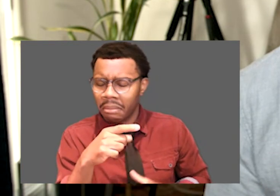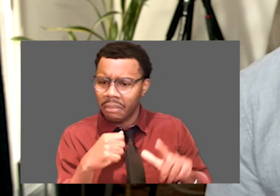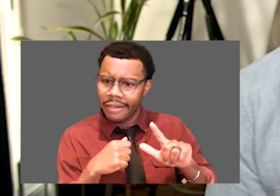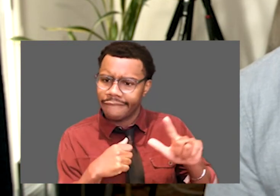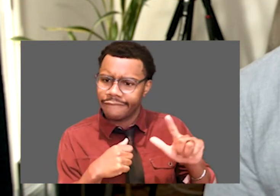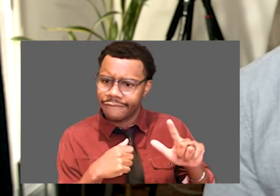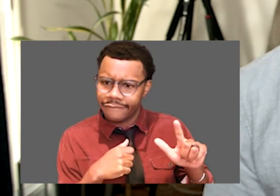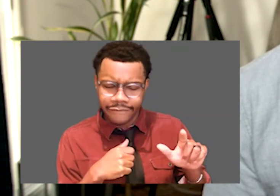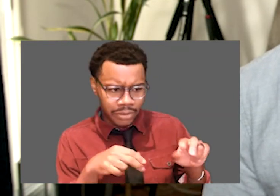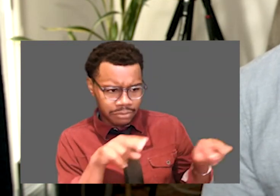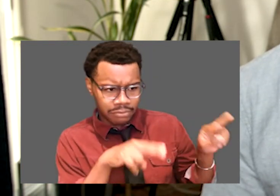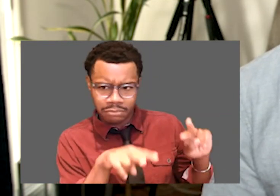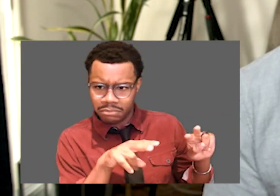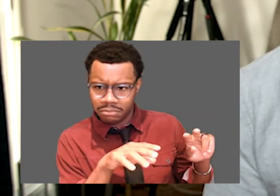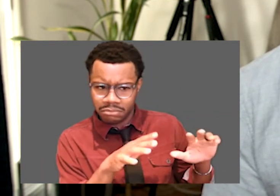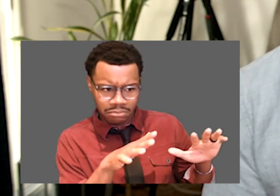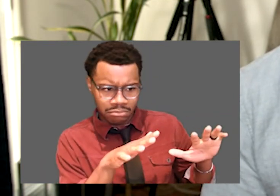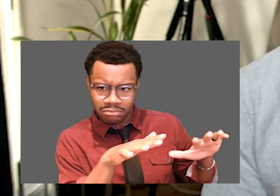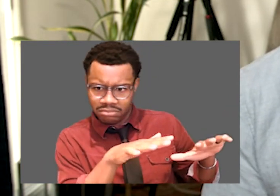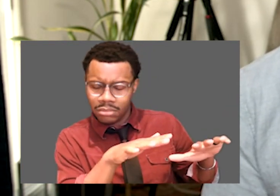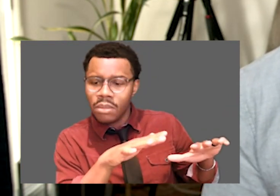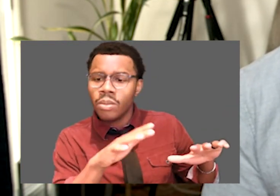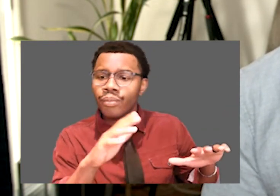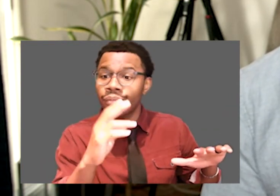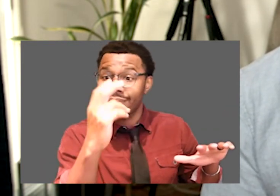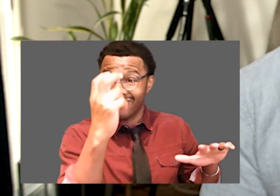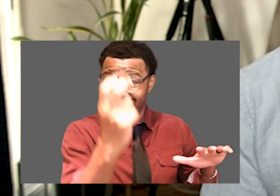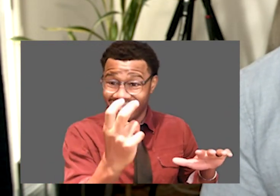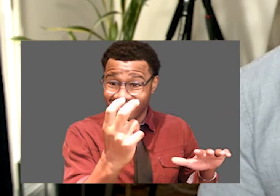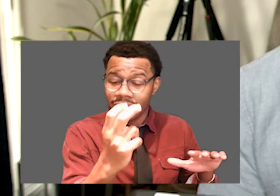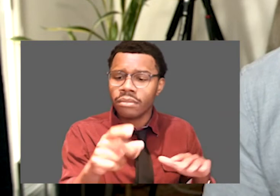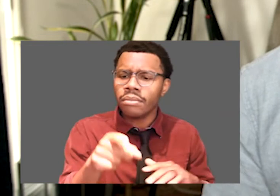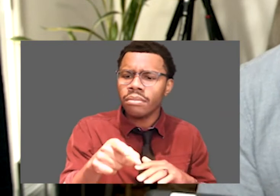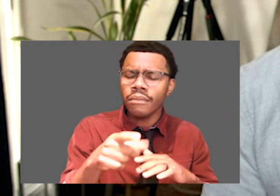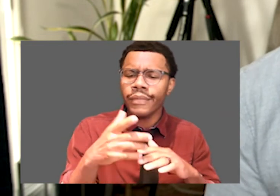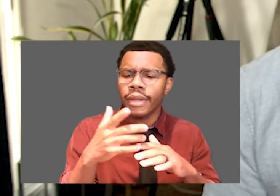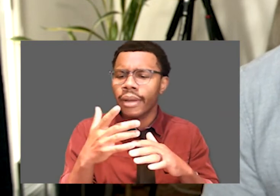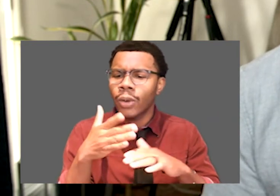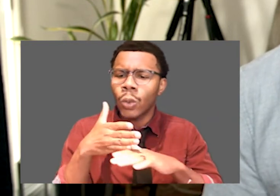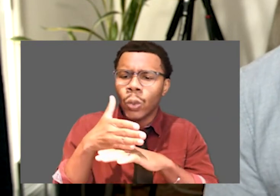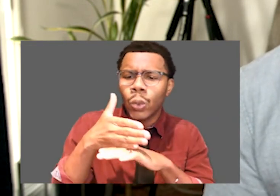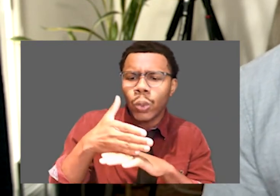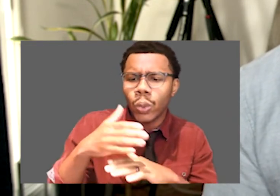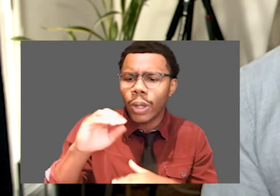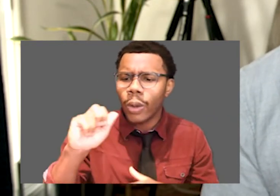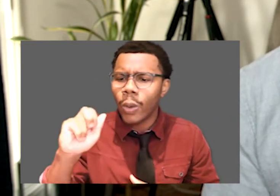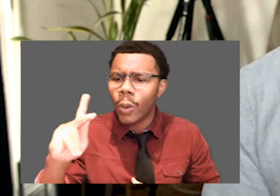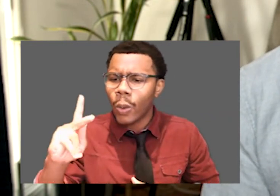left. At the head of the courtroom, sitting behind a raised, regal oak podium, is the